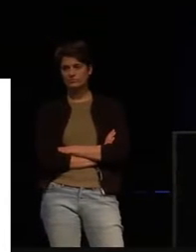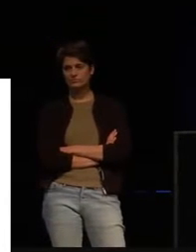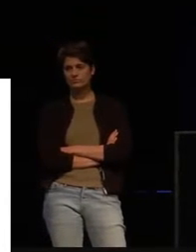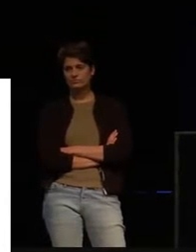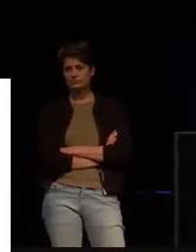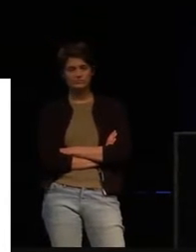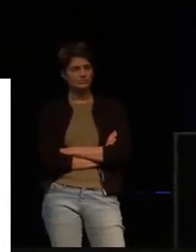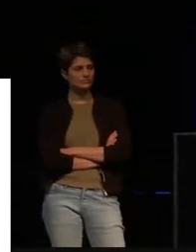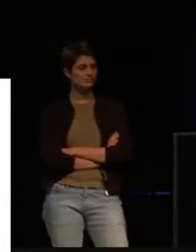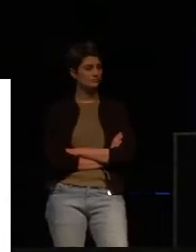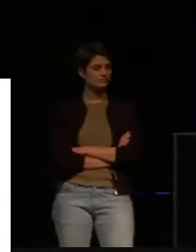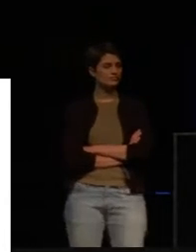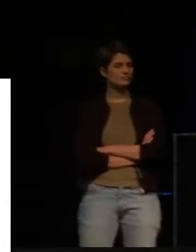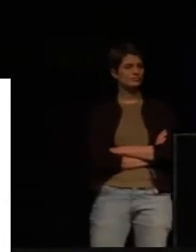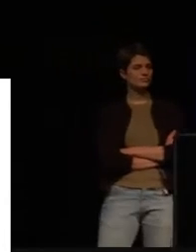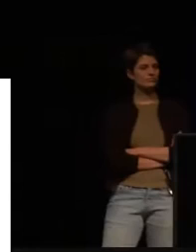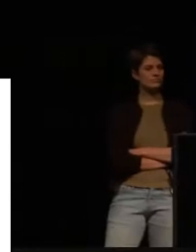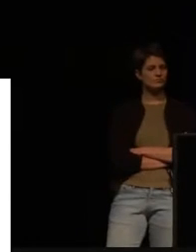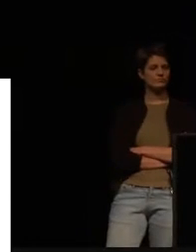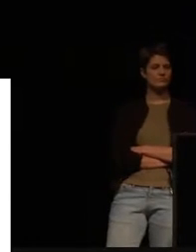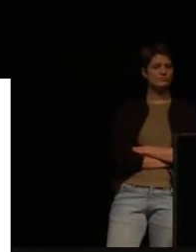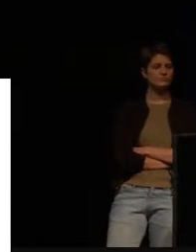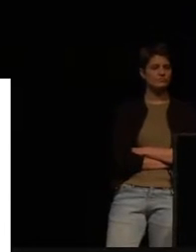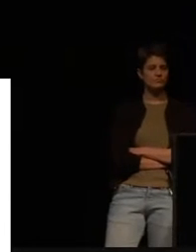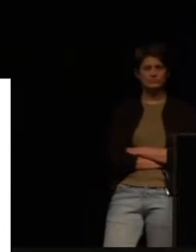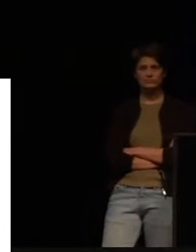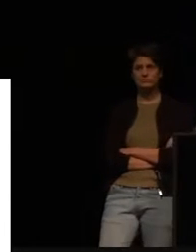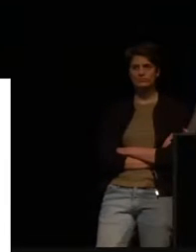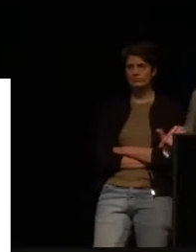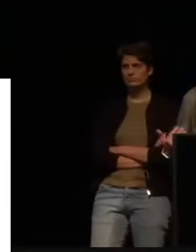we color-coded their relevance towards